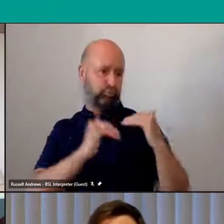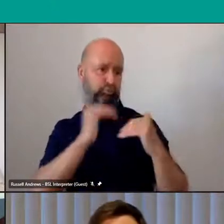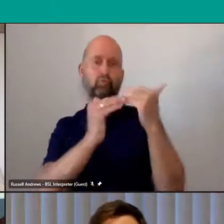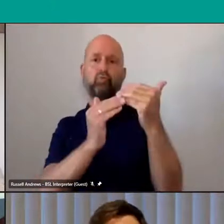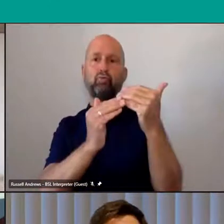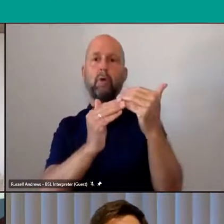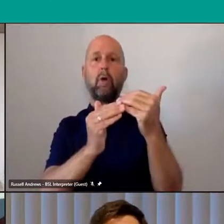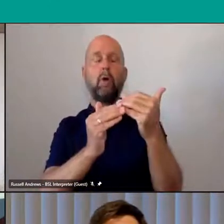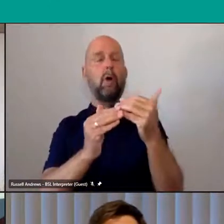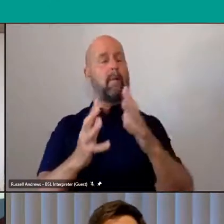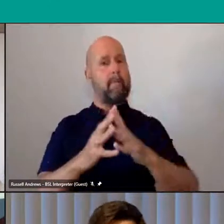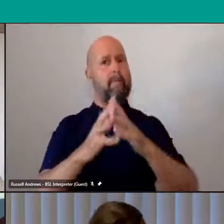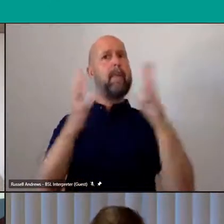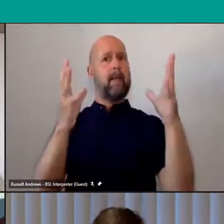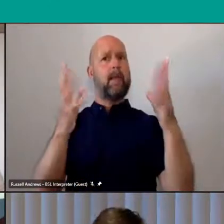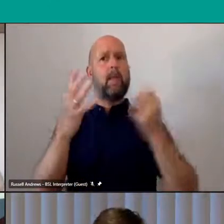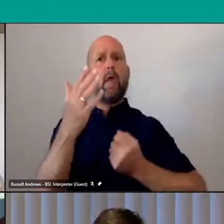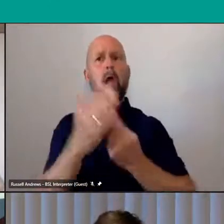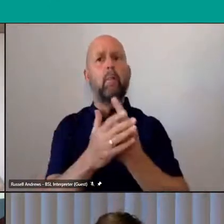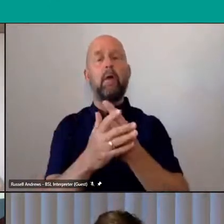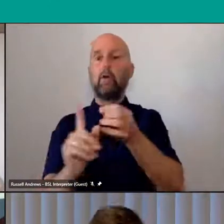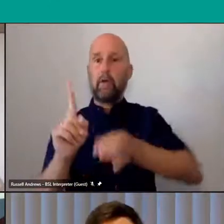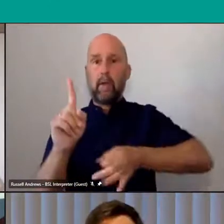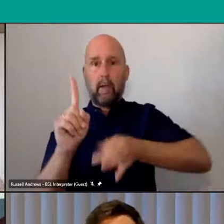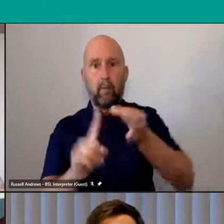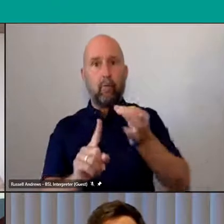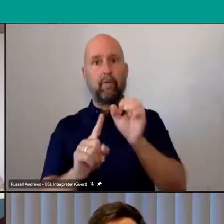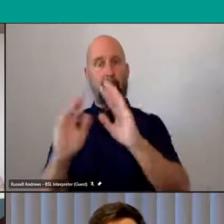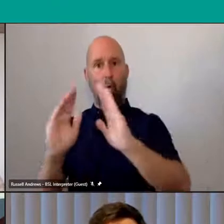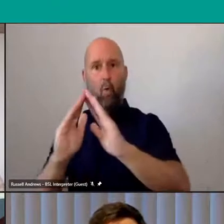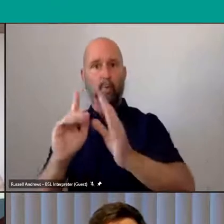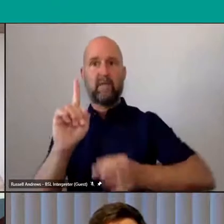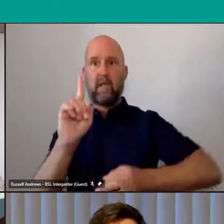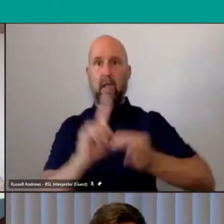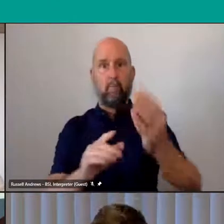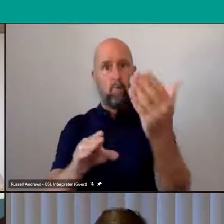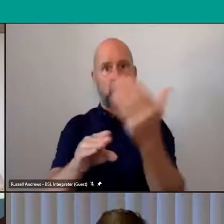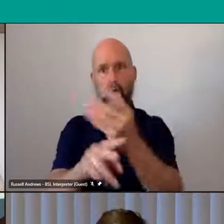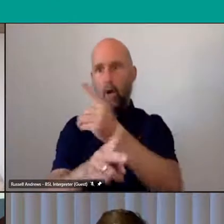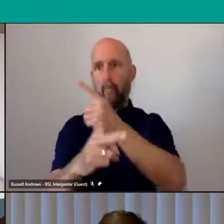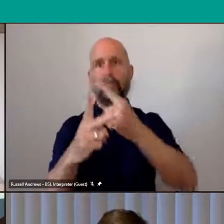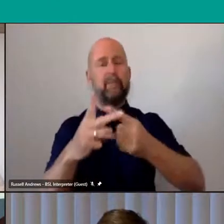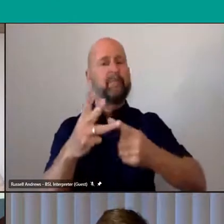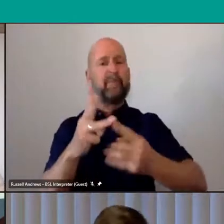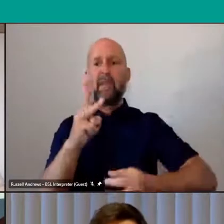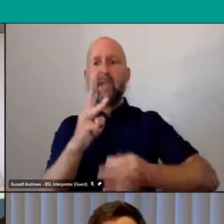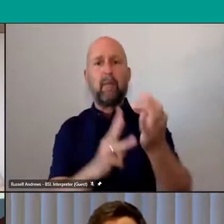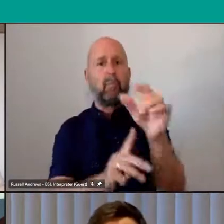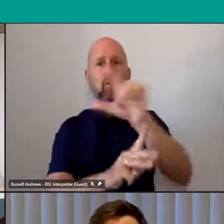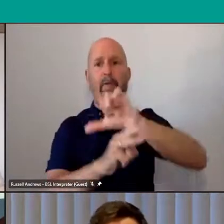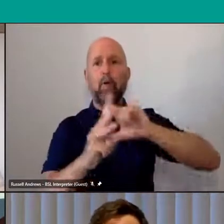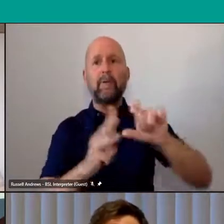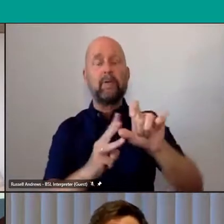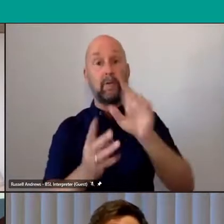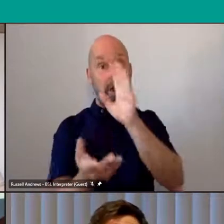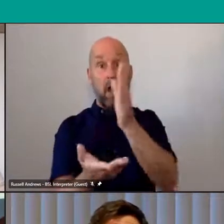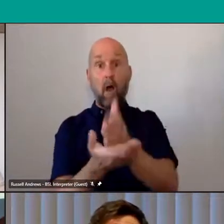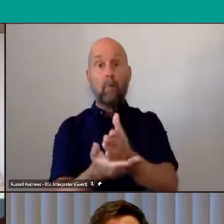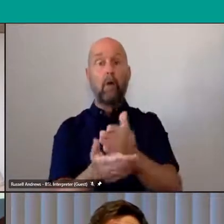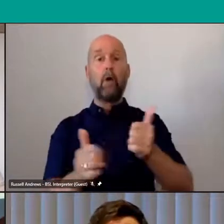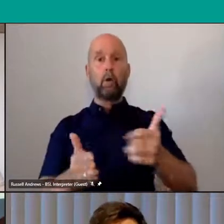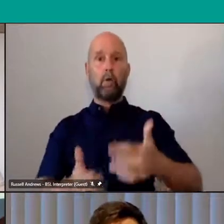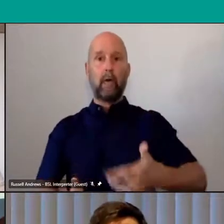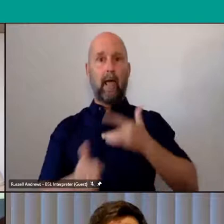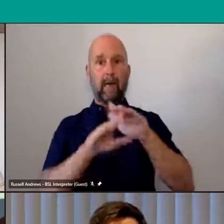at scale to improve people's homes, people's jobs, people's communities. Truly good lives for